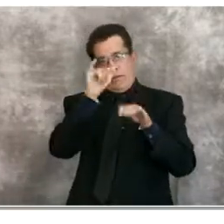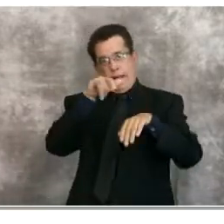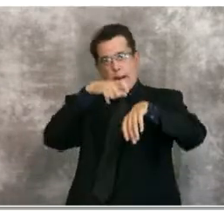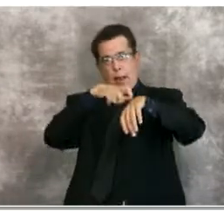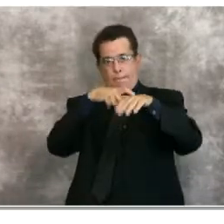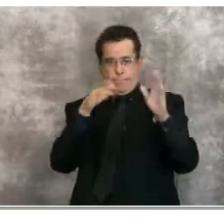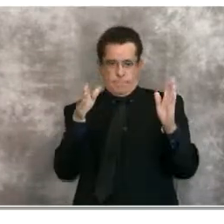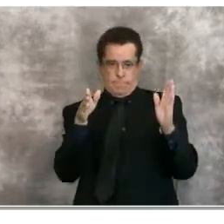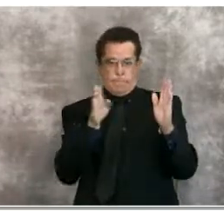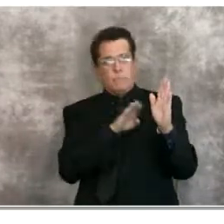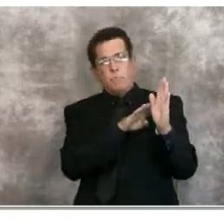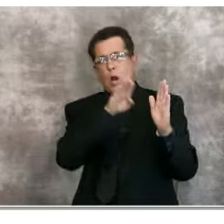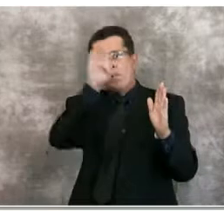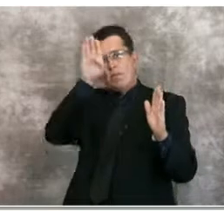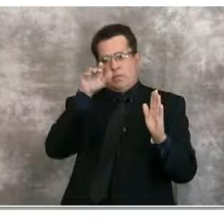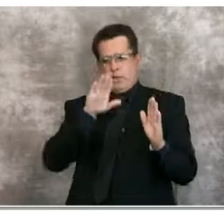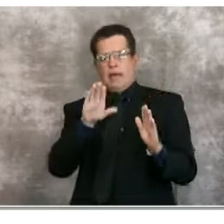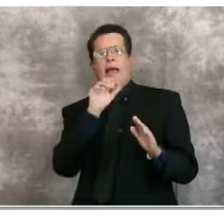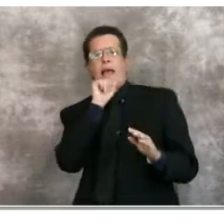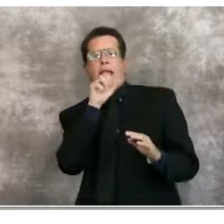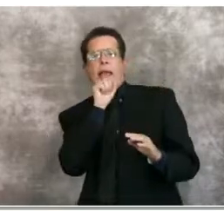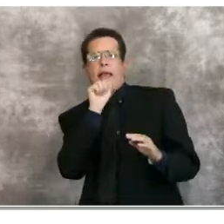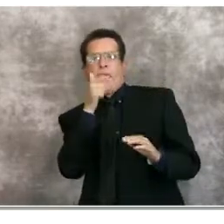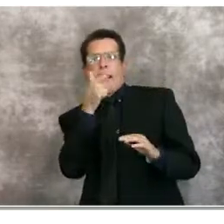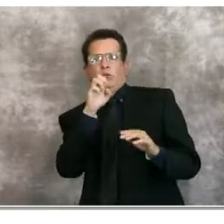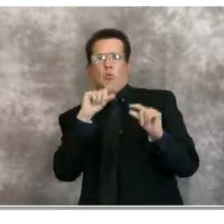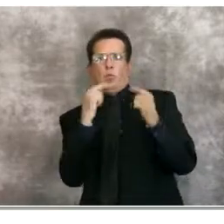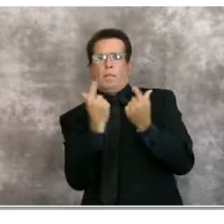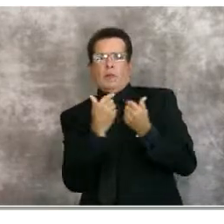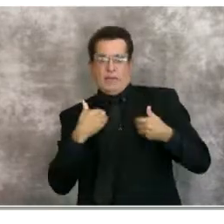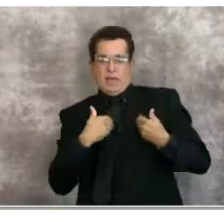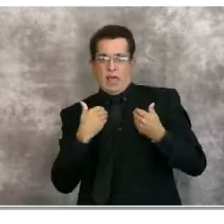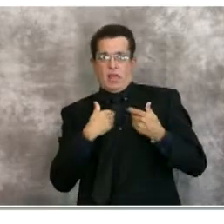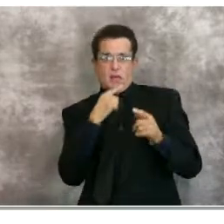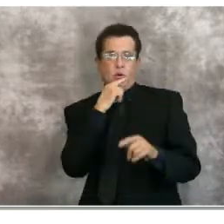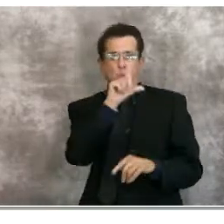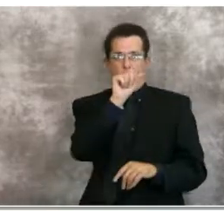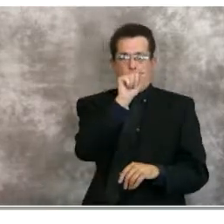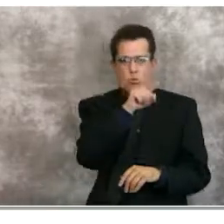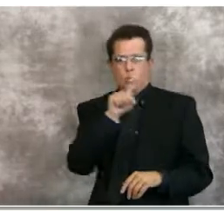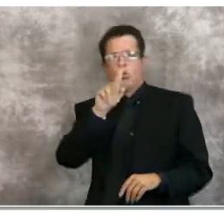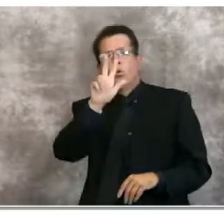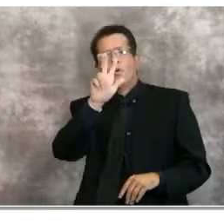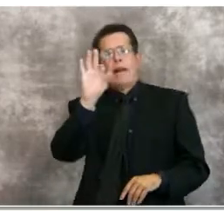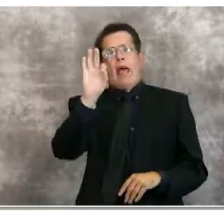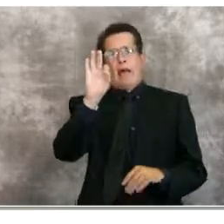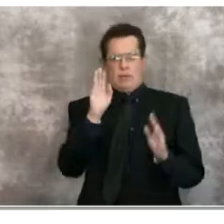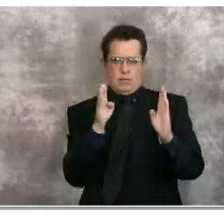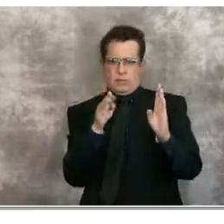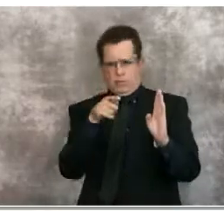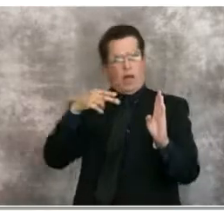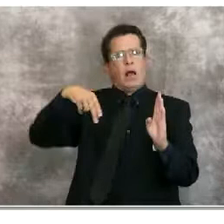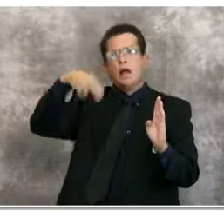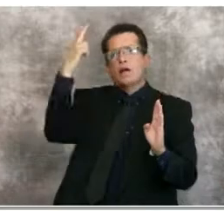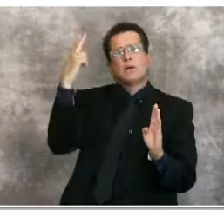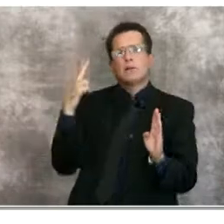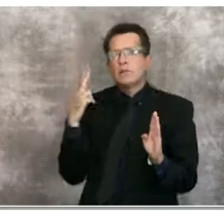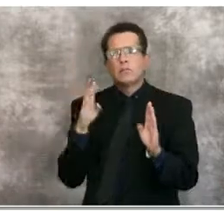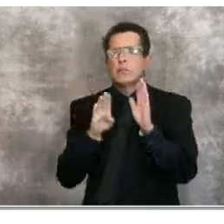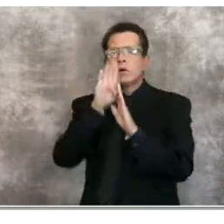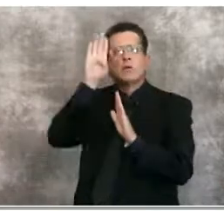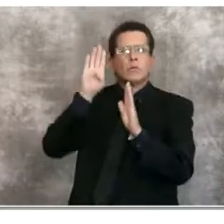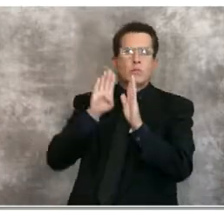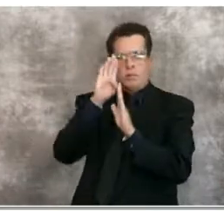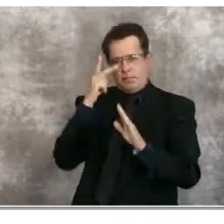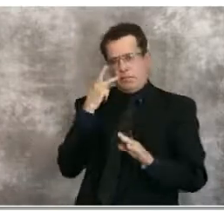period have increased by age group. So we see that 20 to 39 years of age is the highest age group where we have